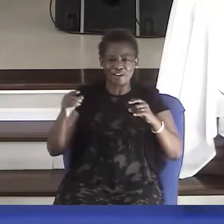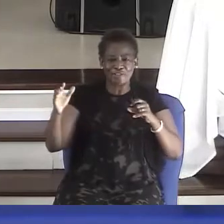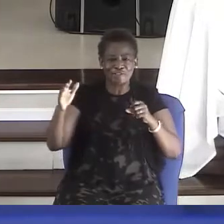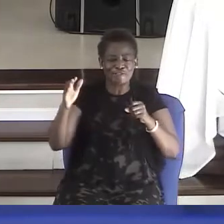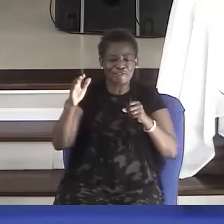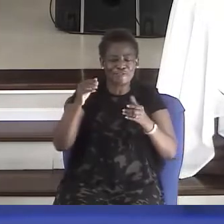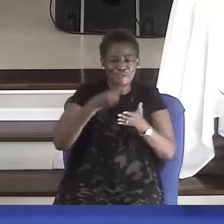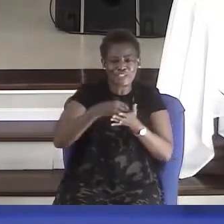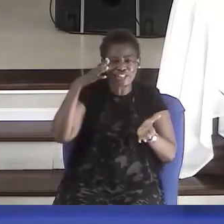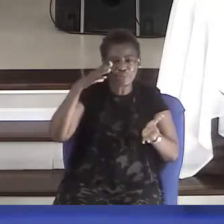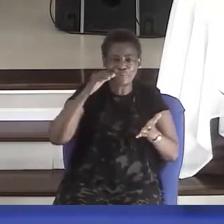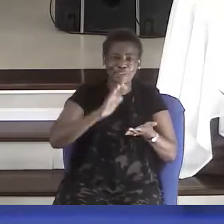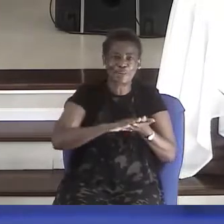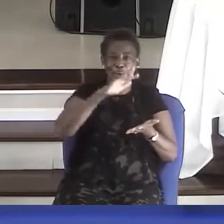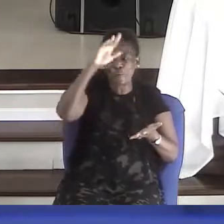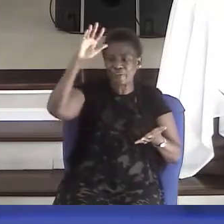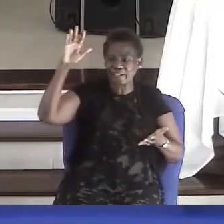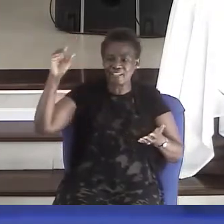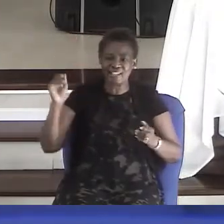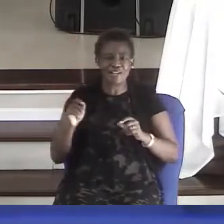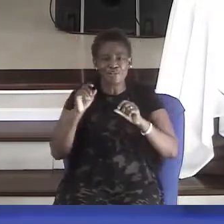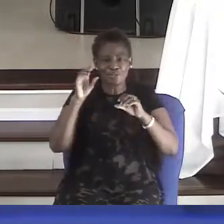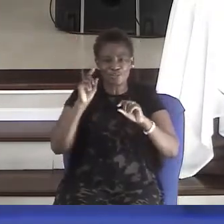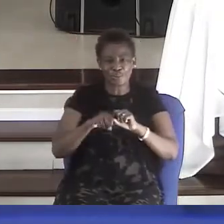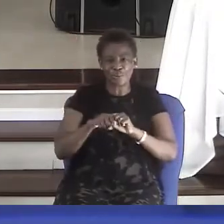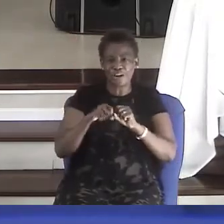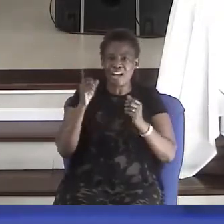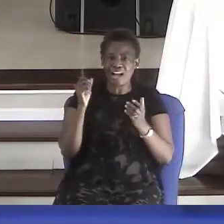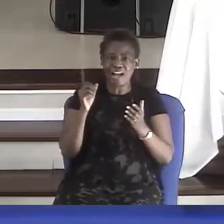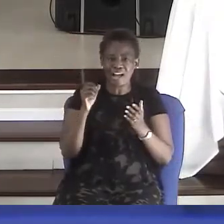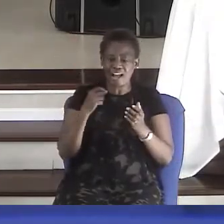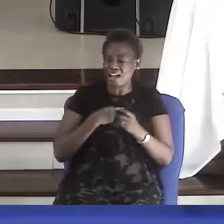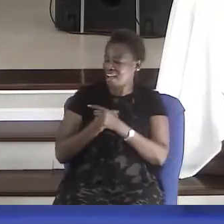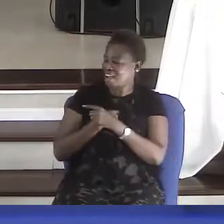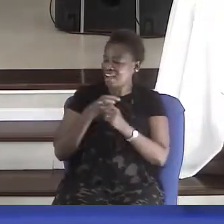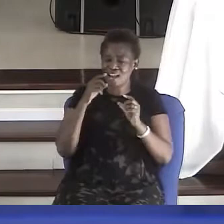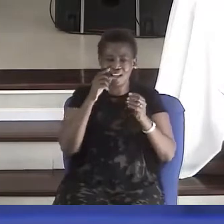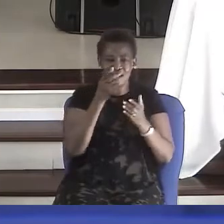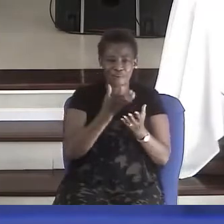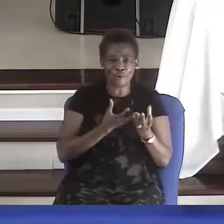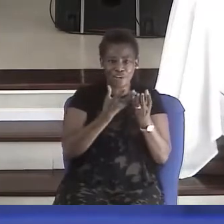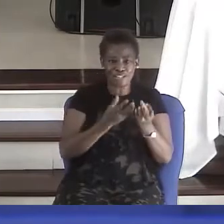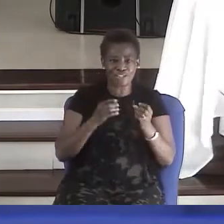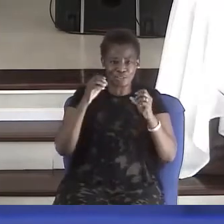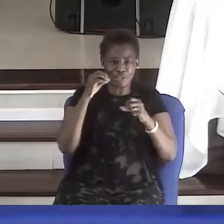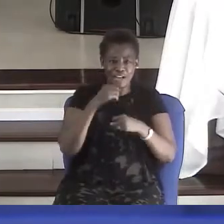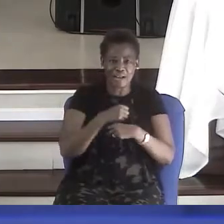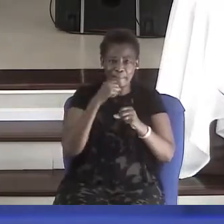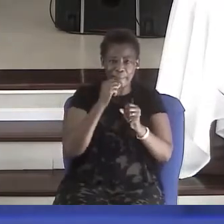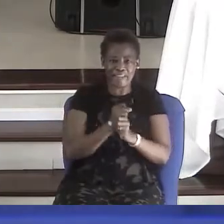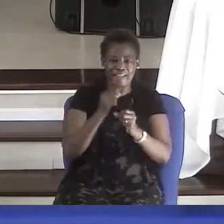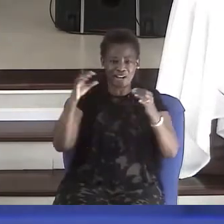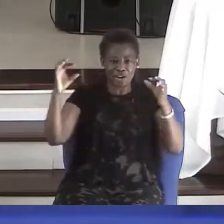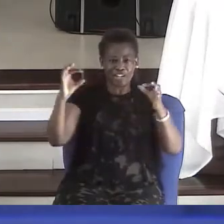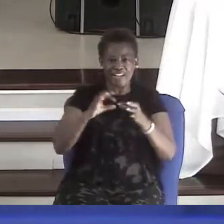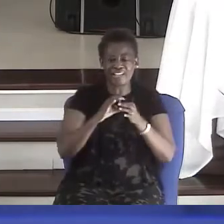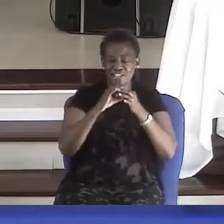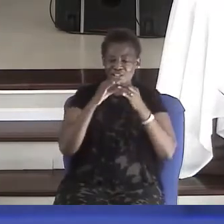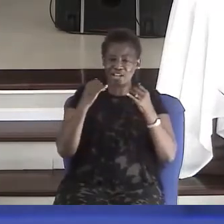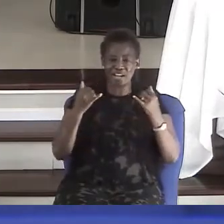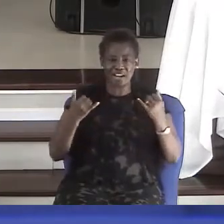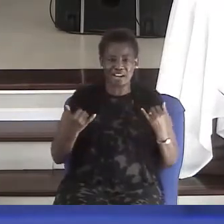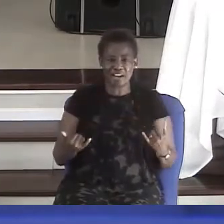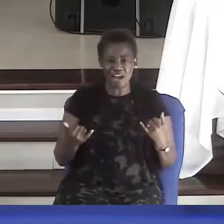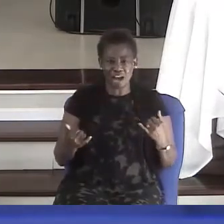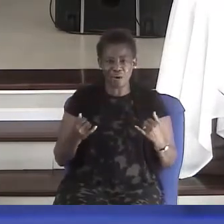a connection now and to see what is coming from the last words of Jesus somewhat,